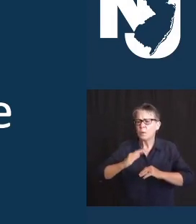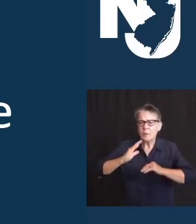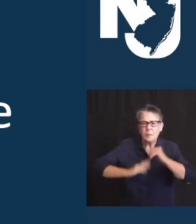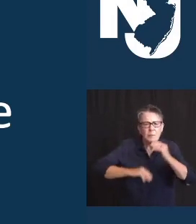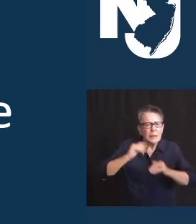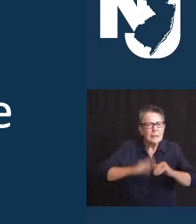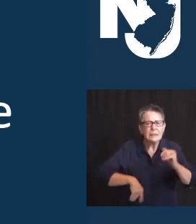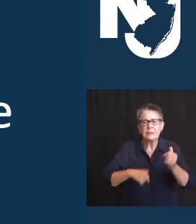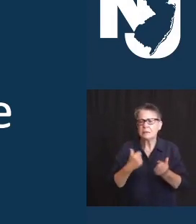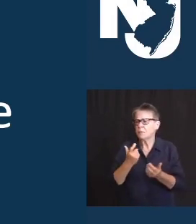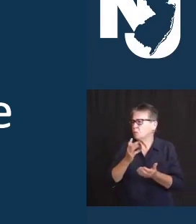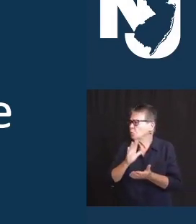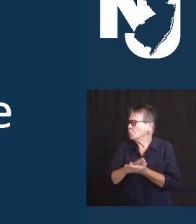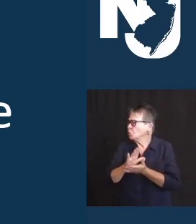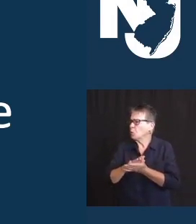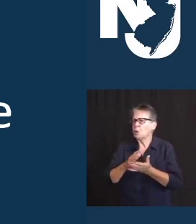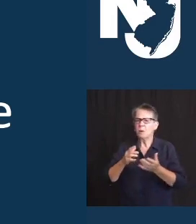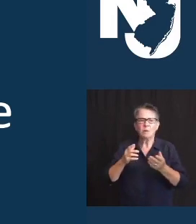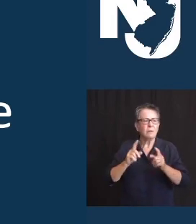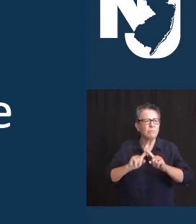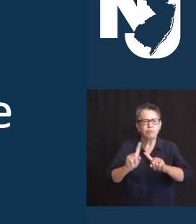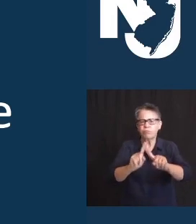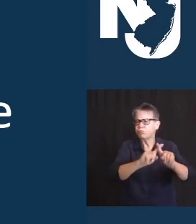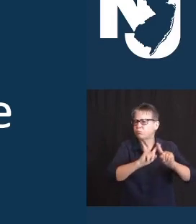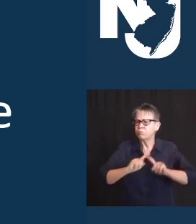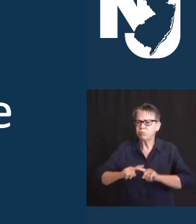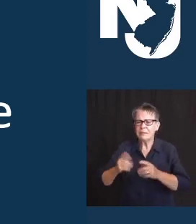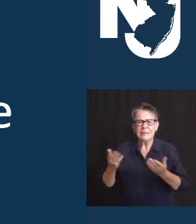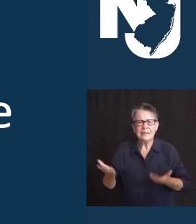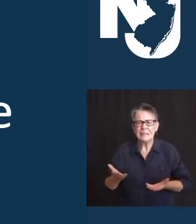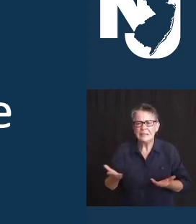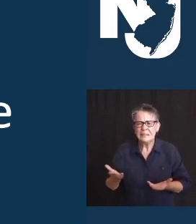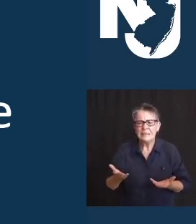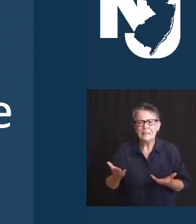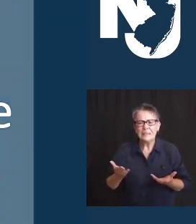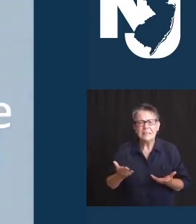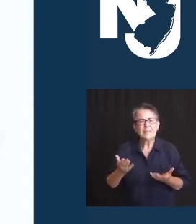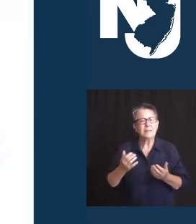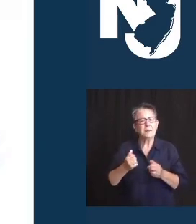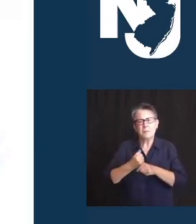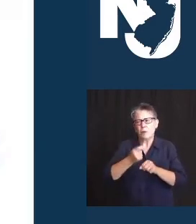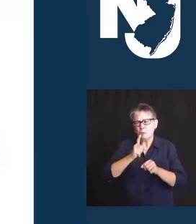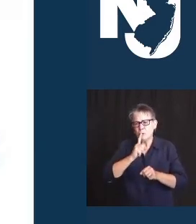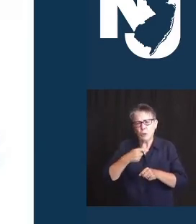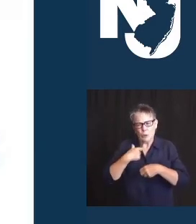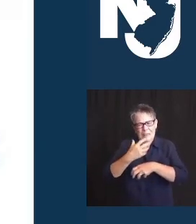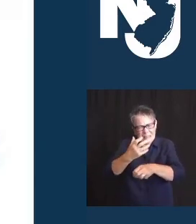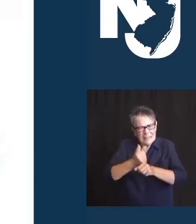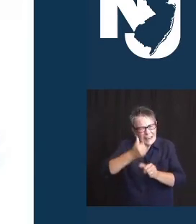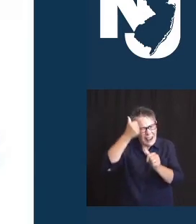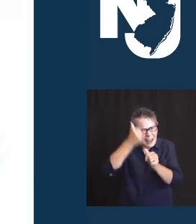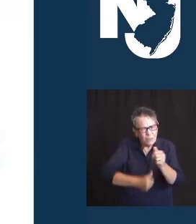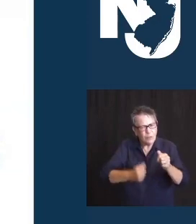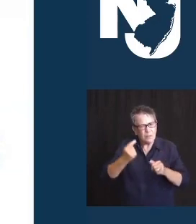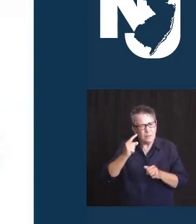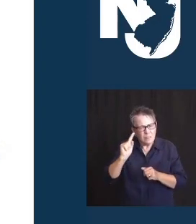back every dollar from Washington that we deserve. So far, roughly 2.5 million households,